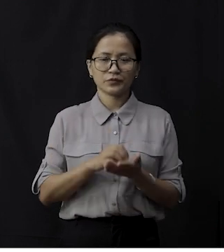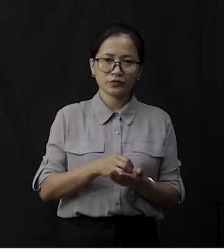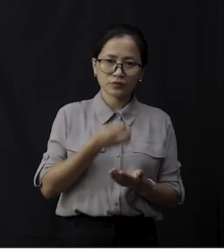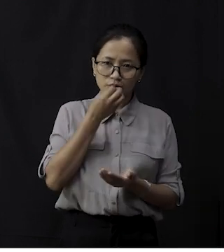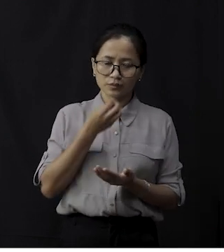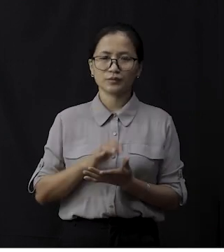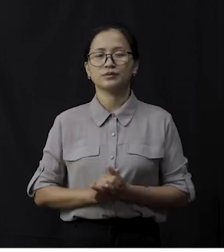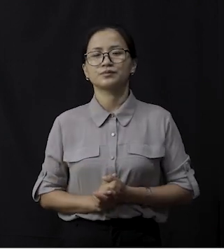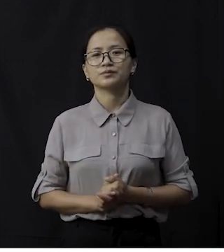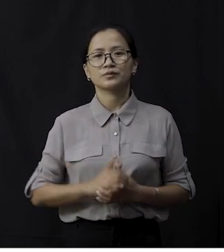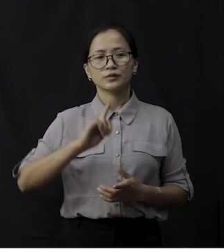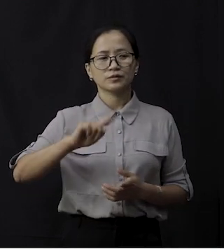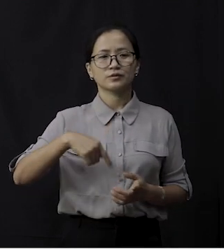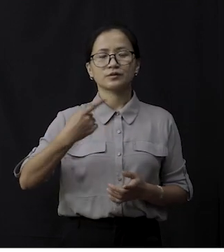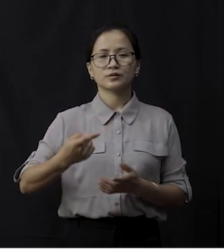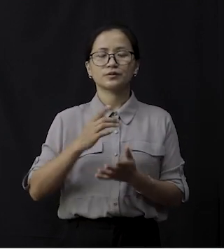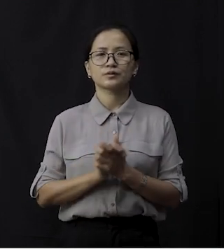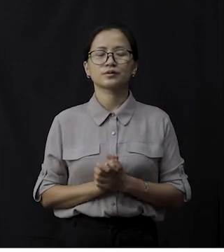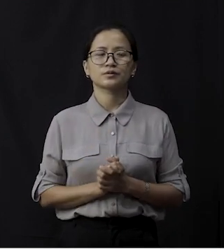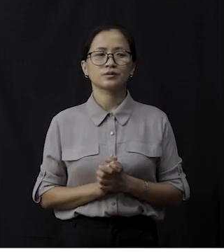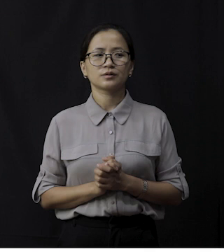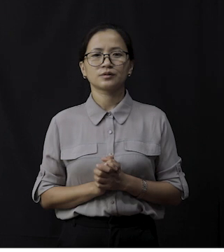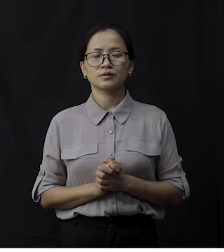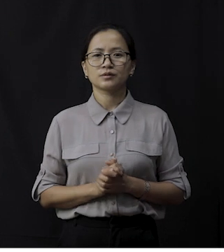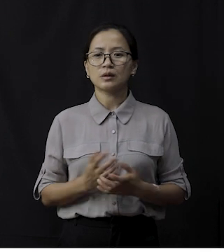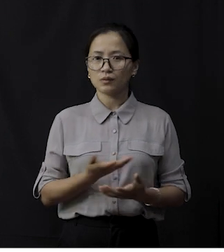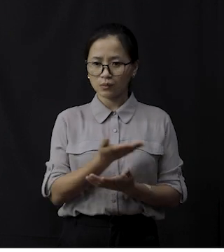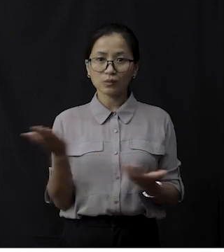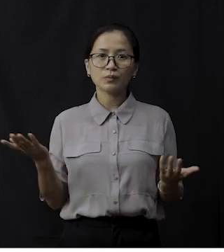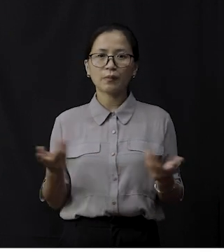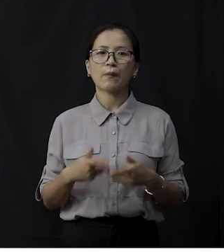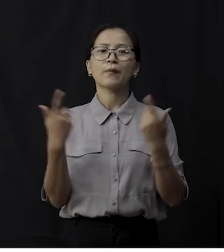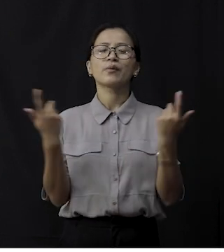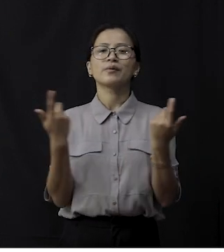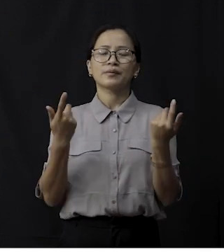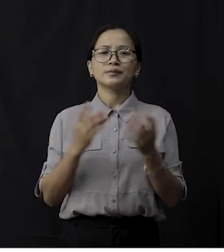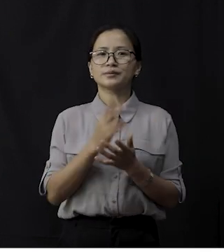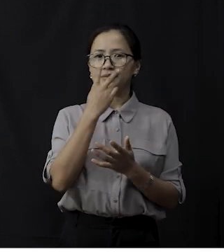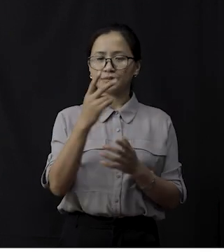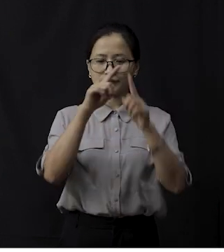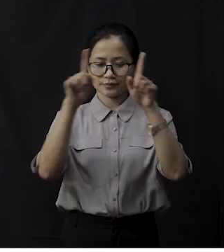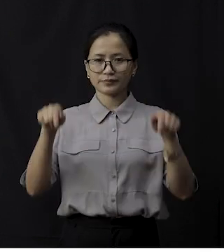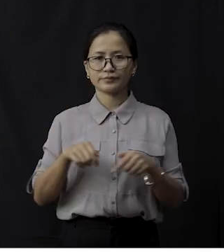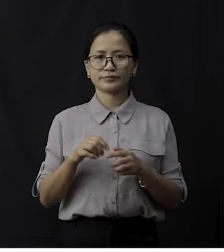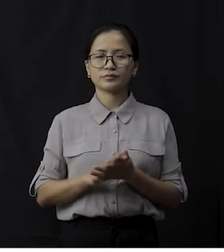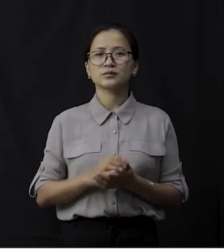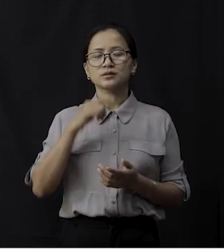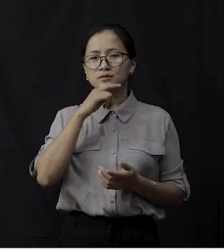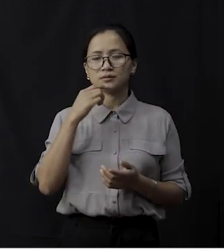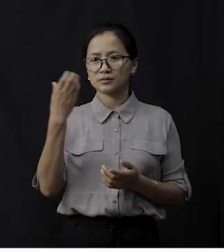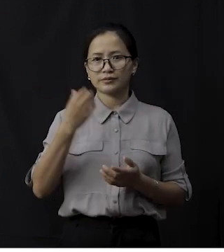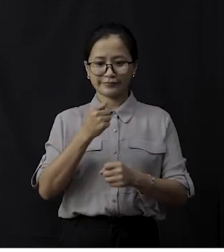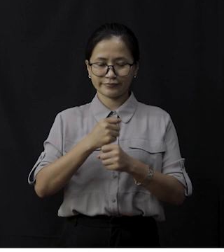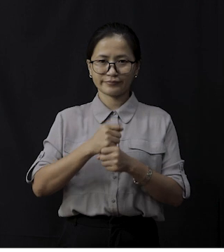eat. Then the next product is, yes, what are these? This, you can see the tomatoes,